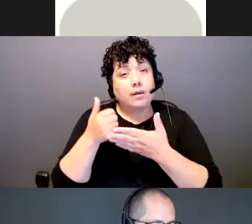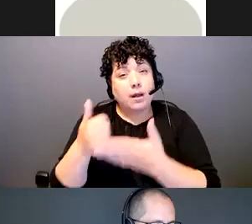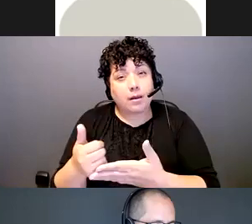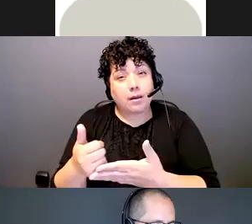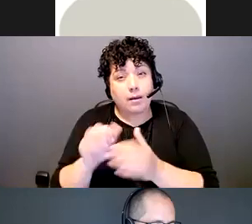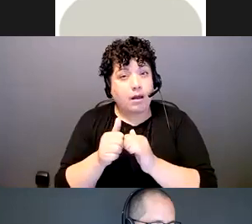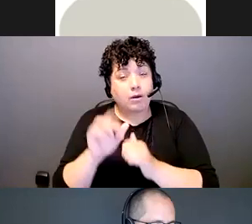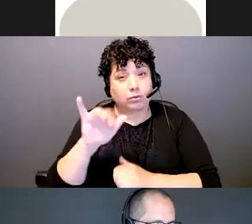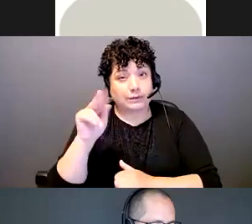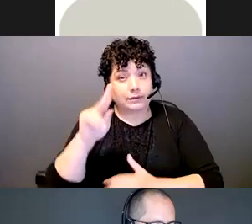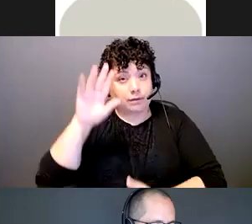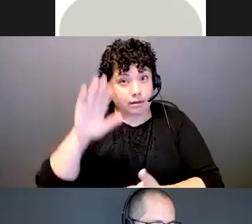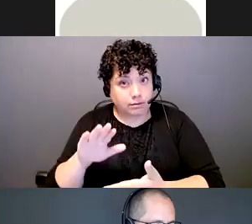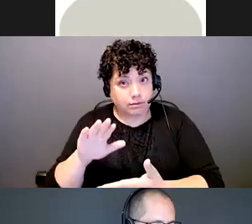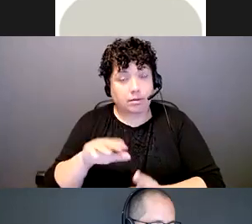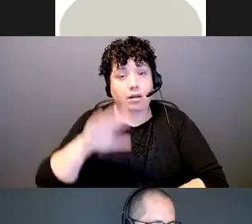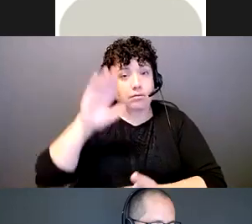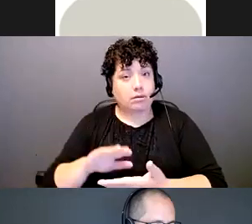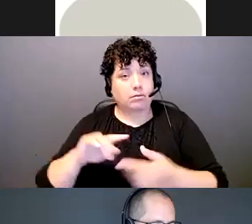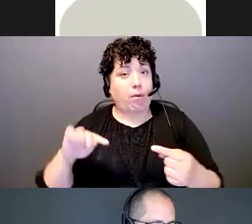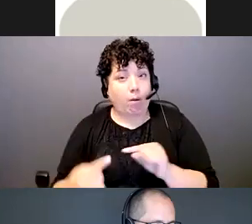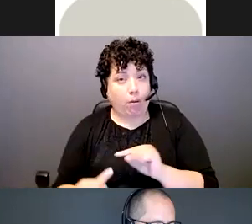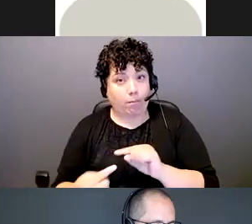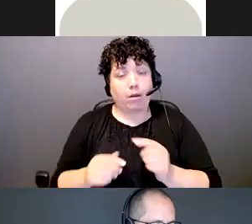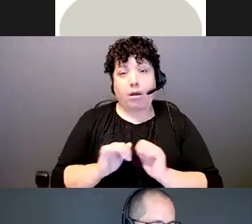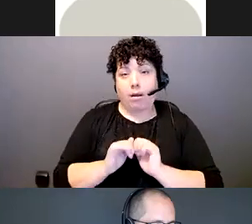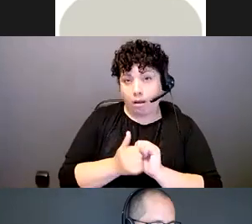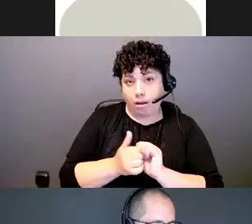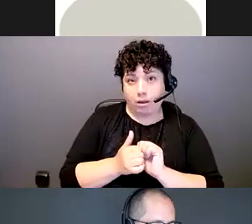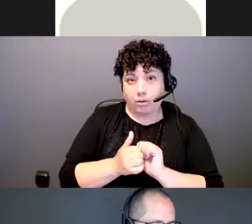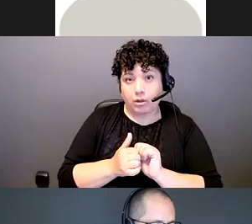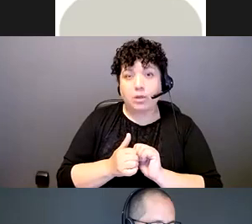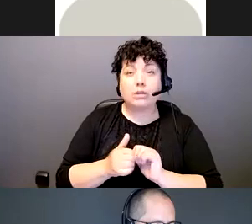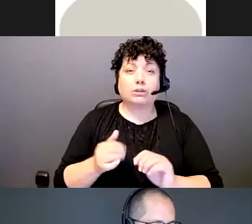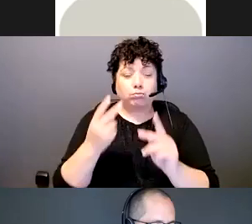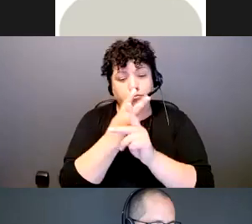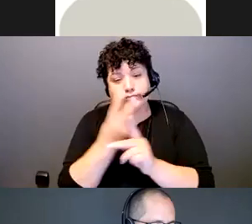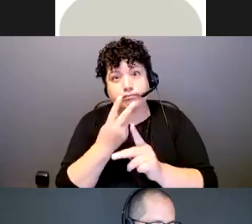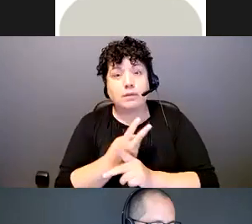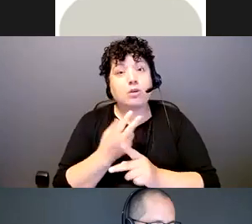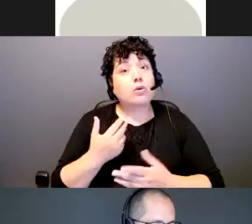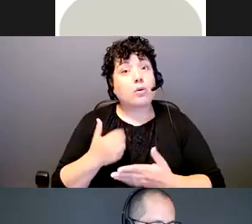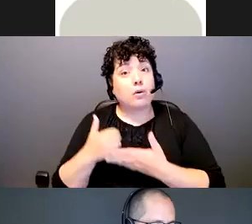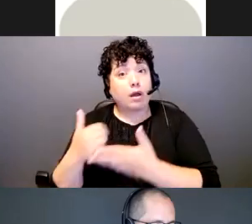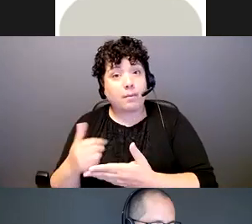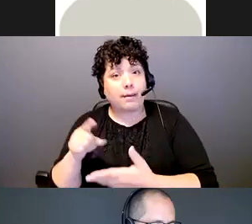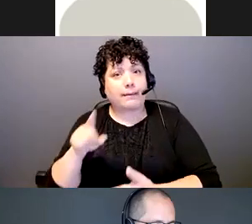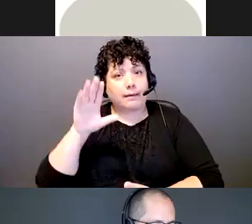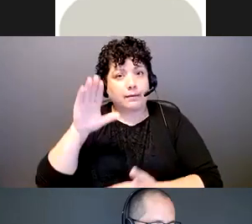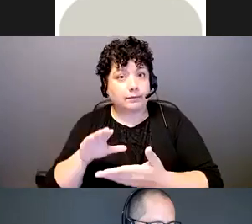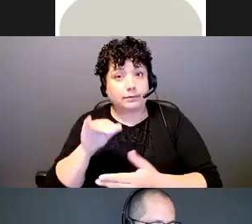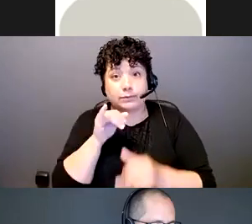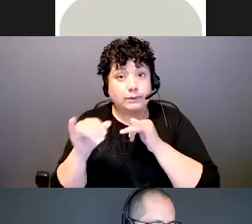and reducing the harms. And so that may mean helping the person to reduce their drinking